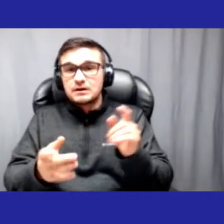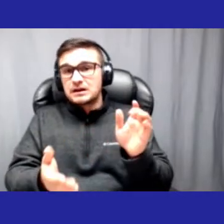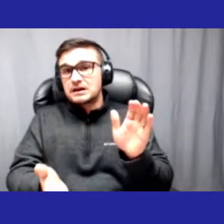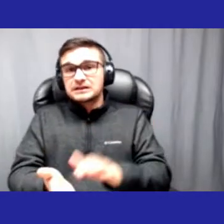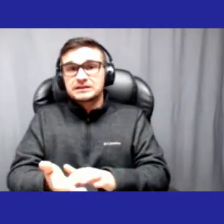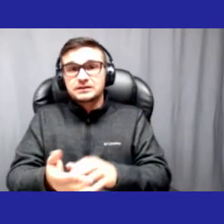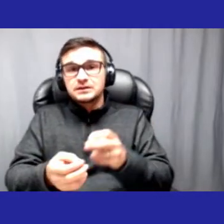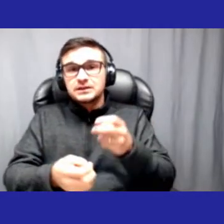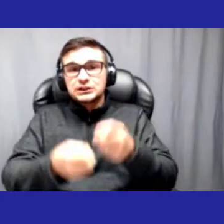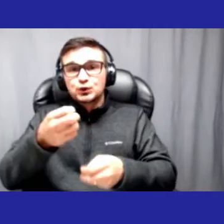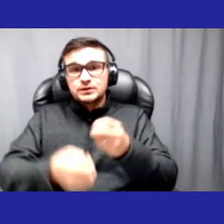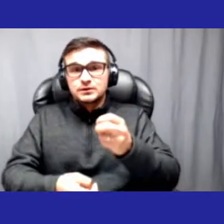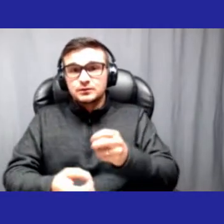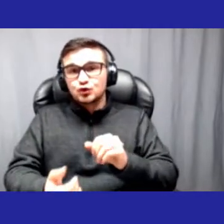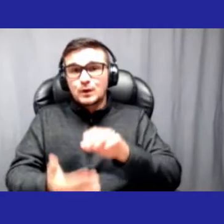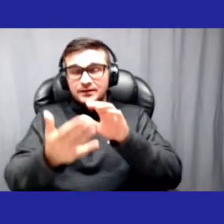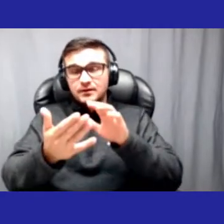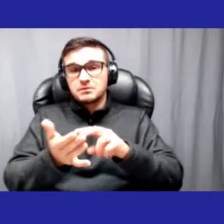a decrease.